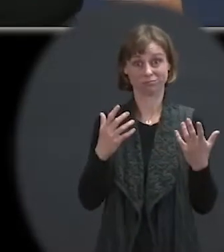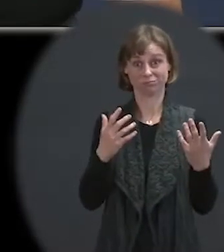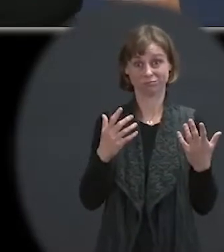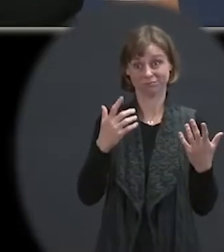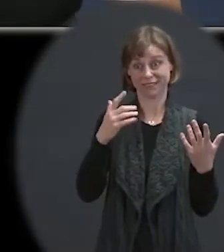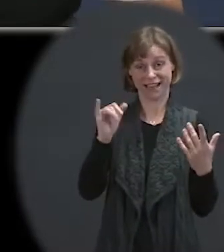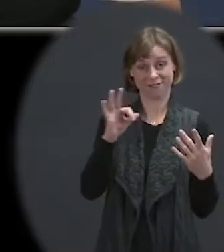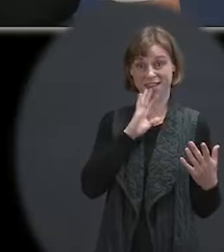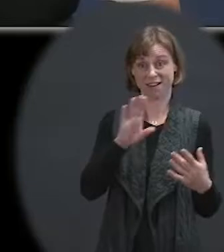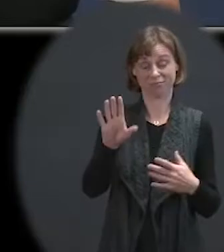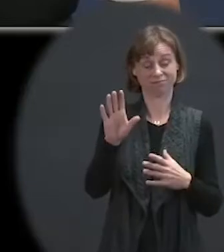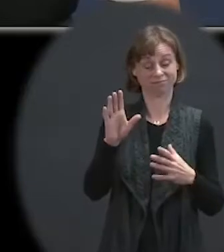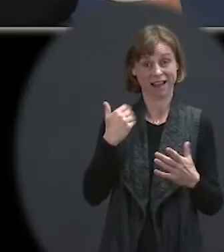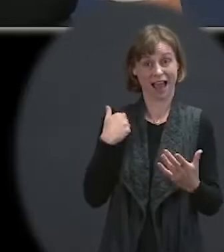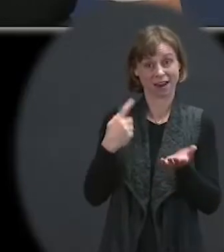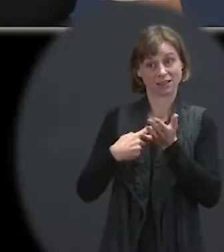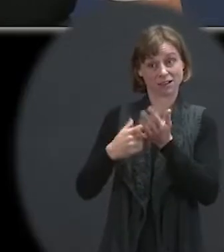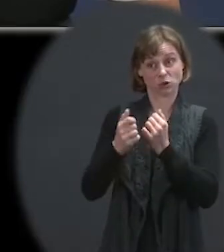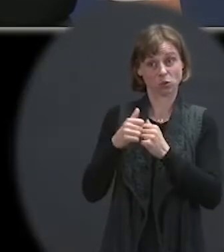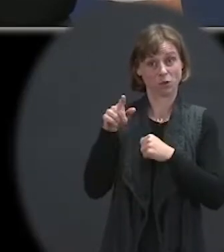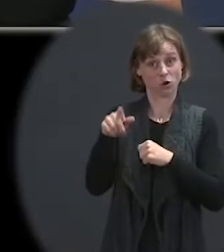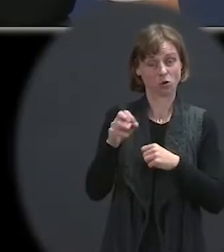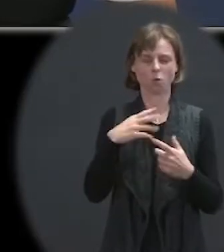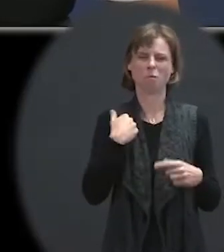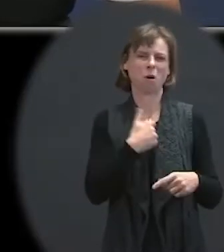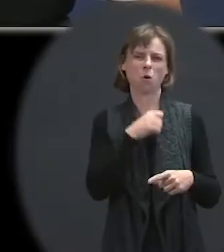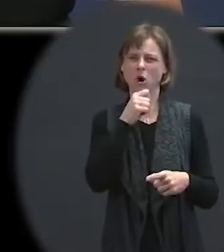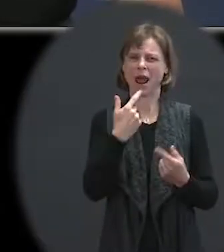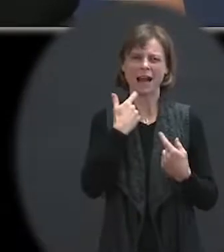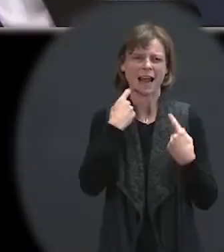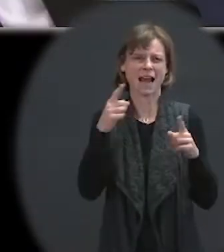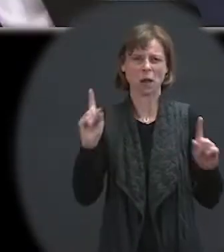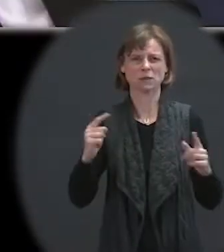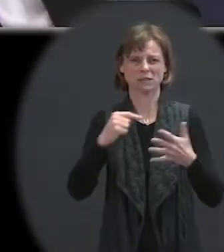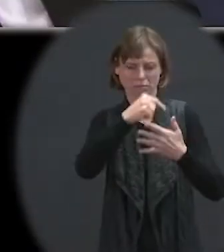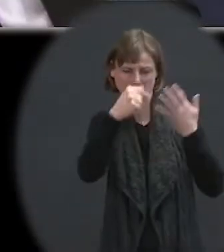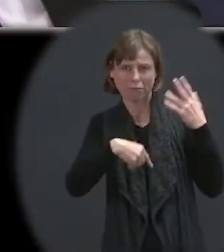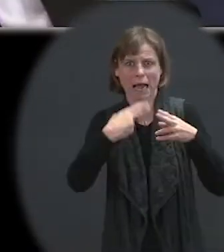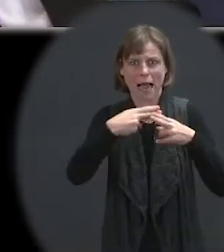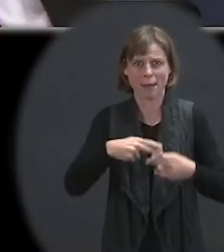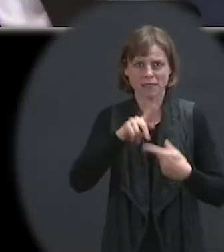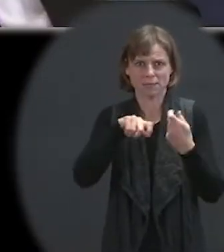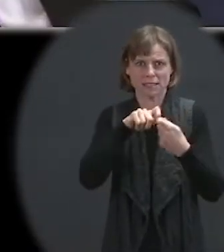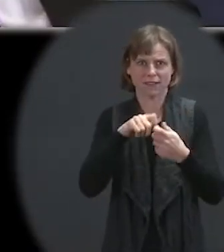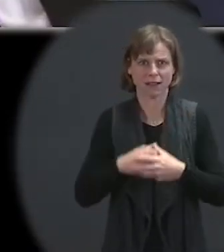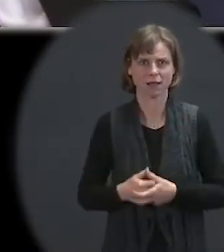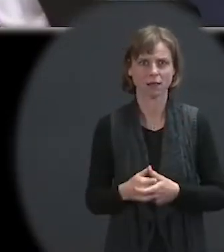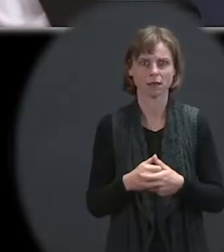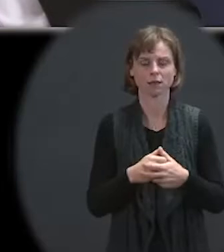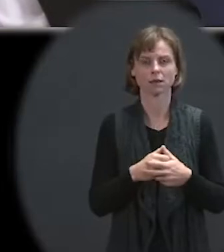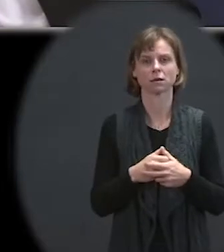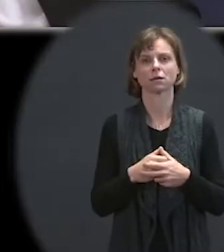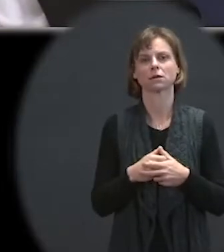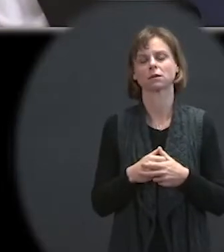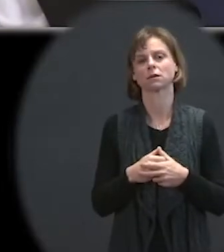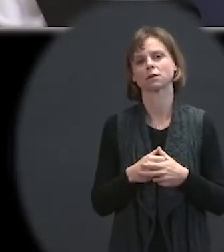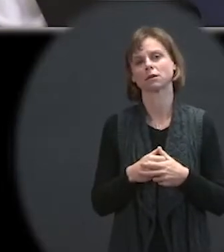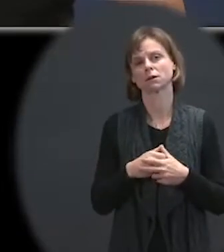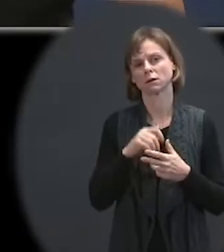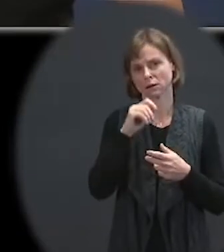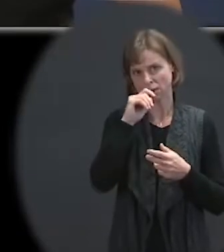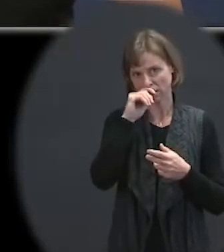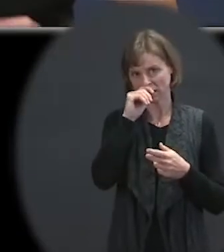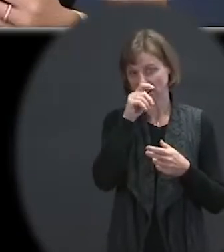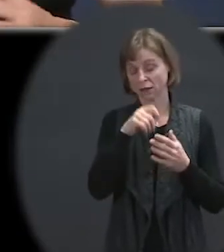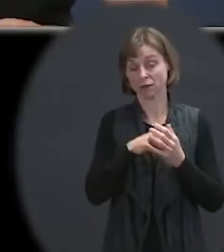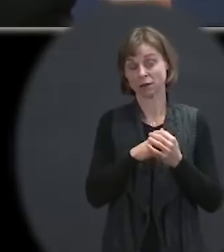or not, but we're not going to read out specific names from here. Has the president made any calls to senators for nomination?